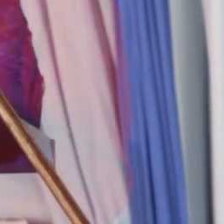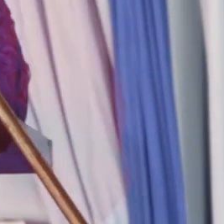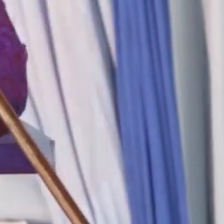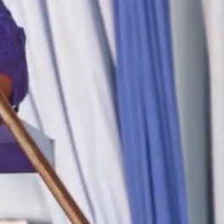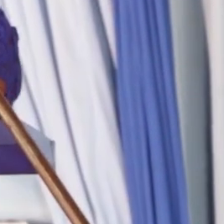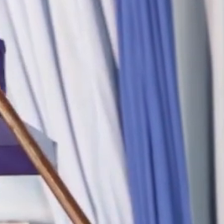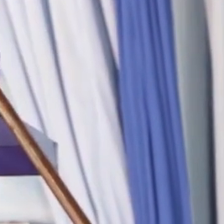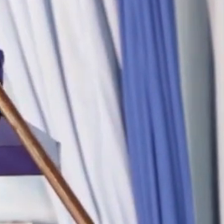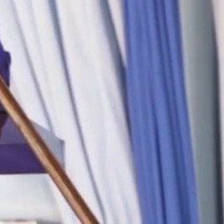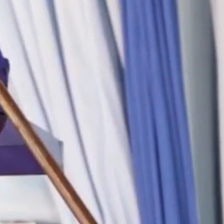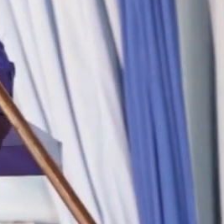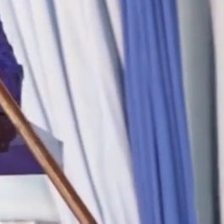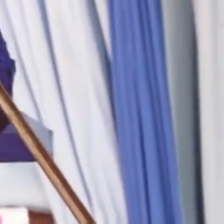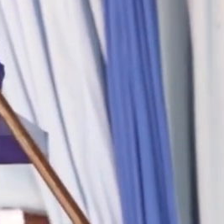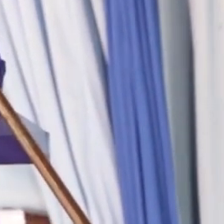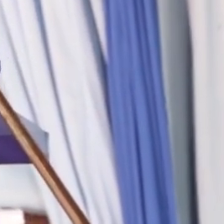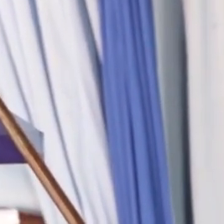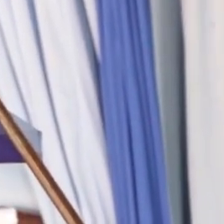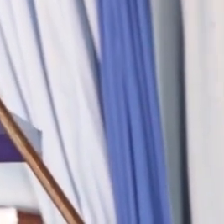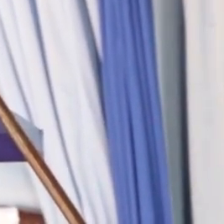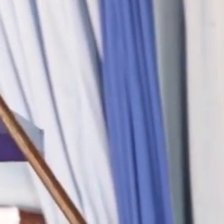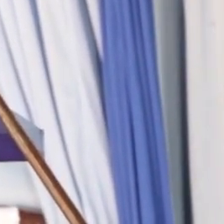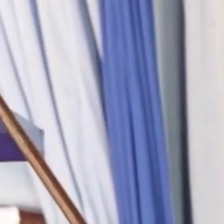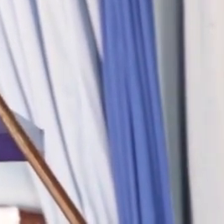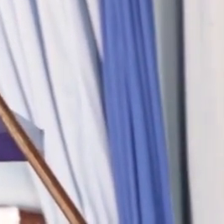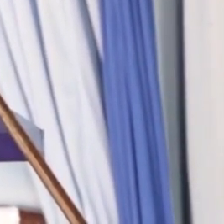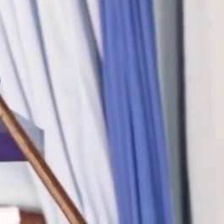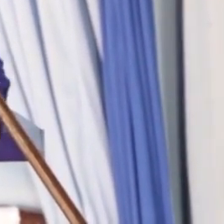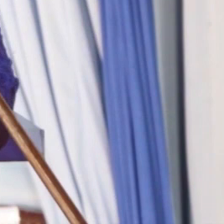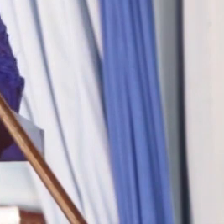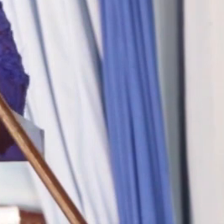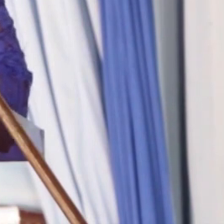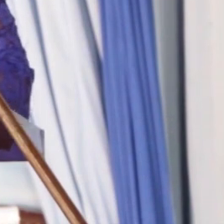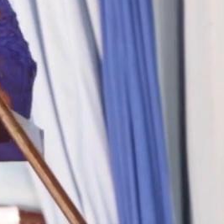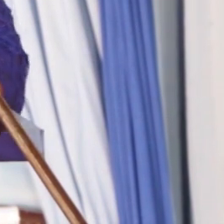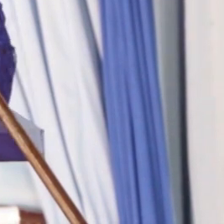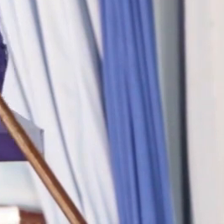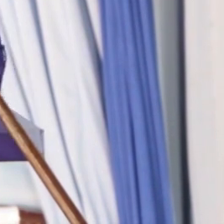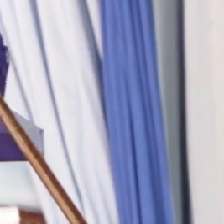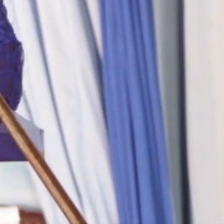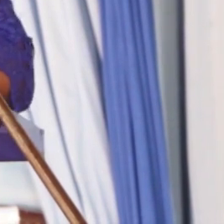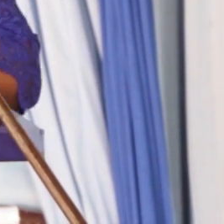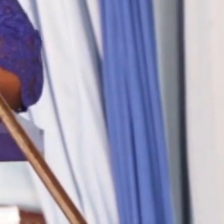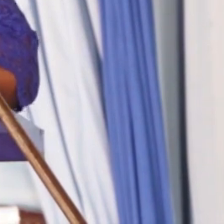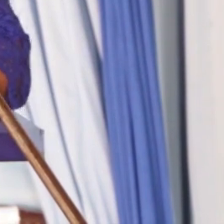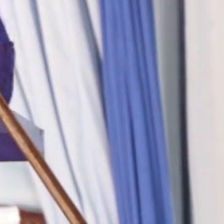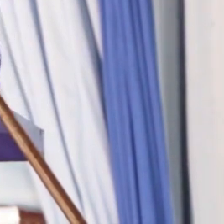glorified. Very clearly, verse now, let us prepare our hearts to hear from God,